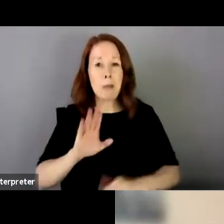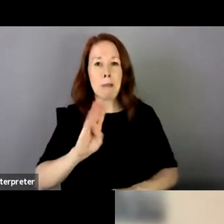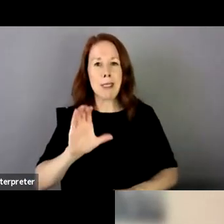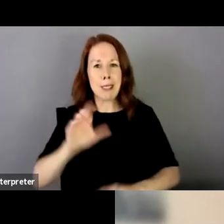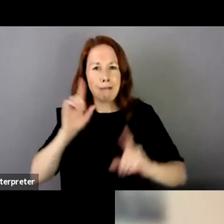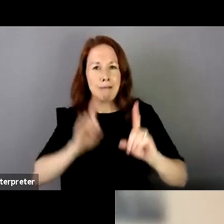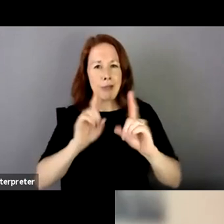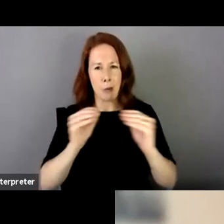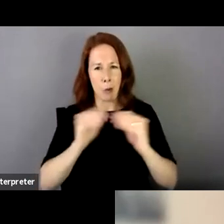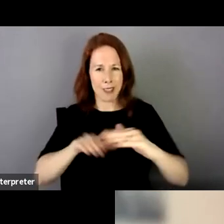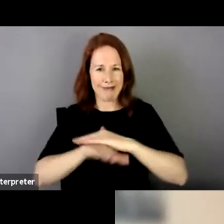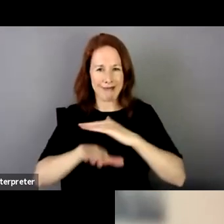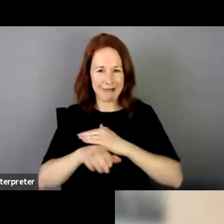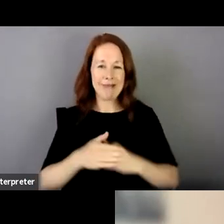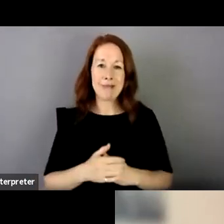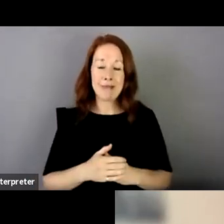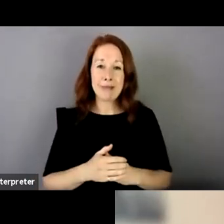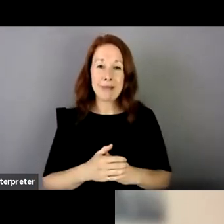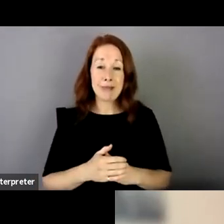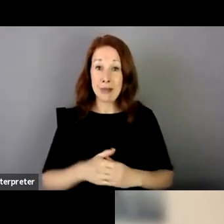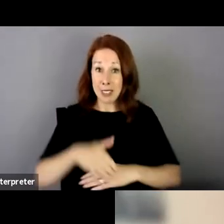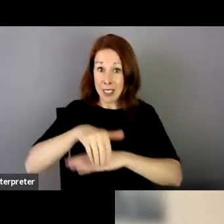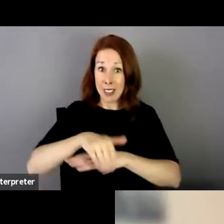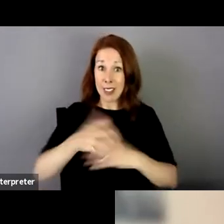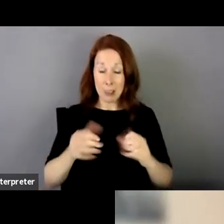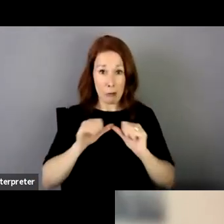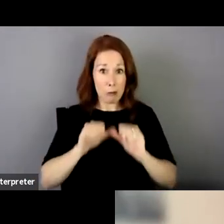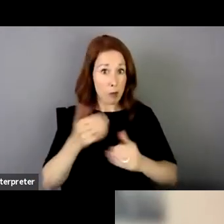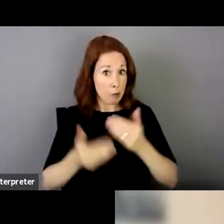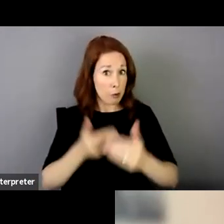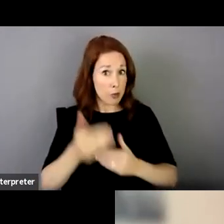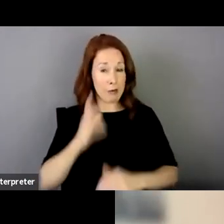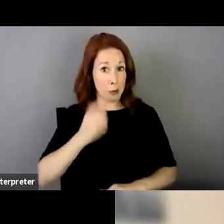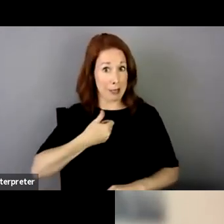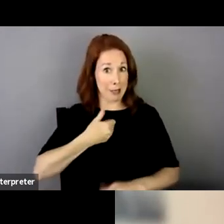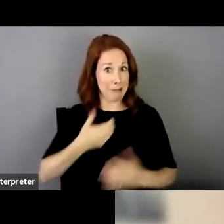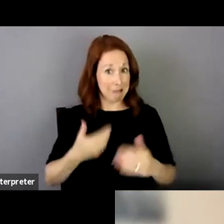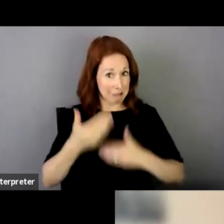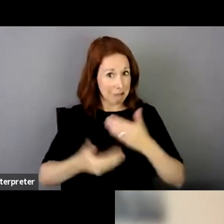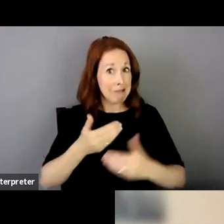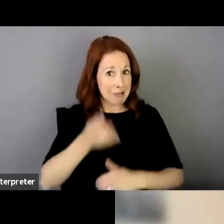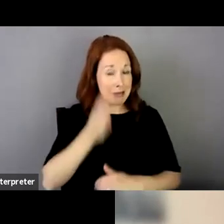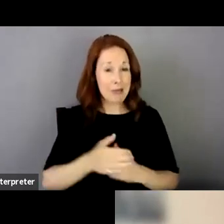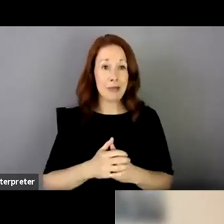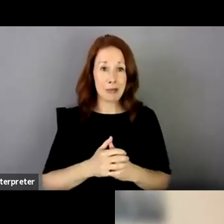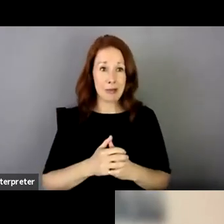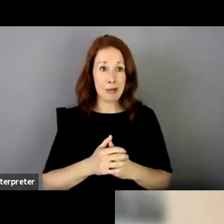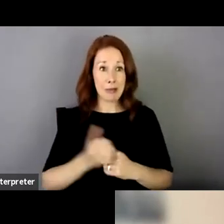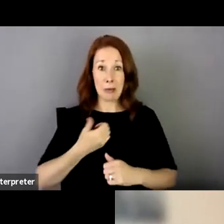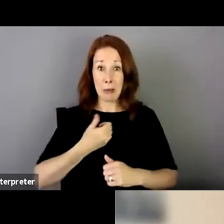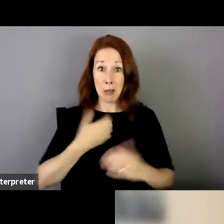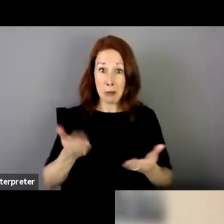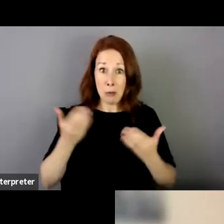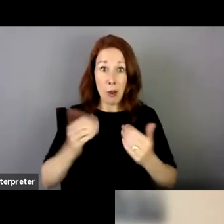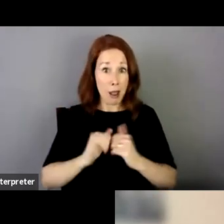everyone. And I want to acknowledge that tonight is part of an ongoing process for myself, and it certainly isn't being proposed as a model for